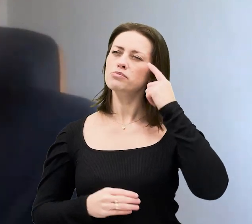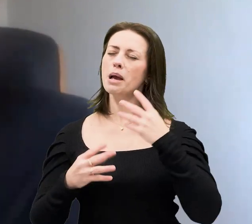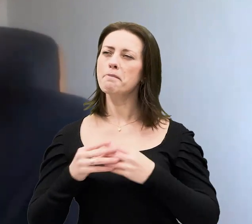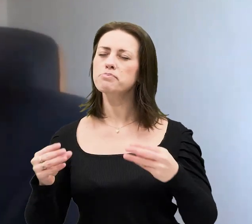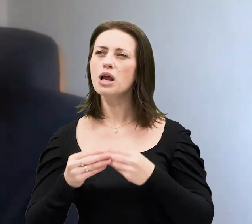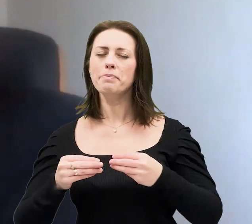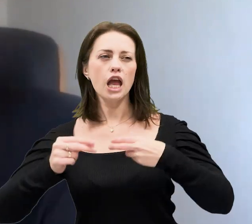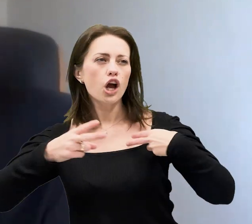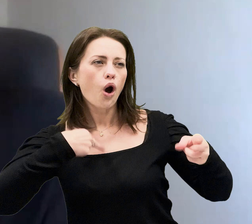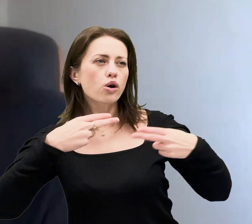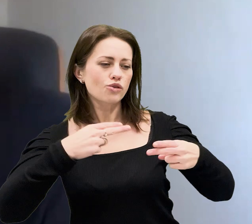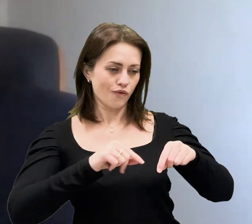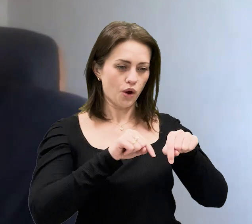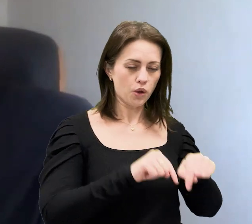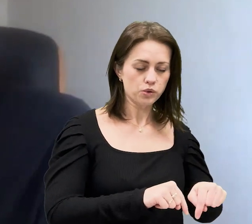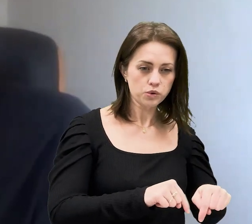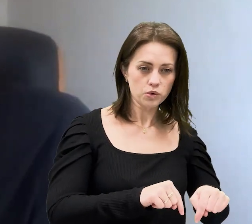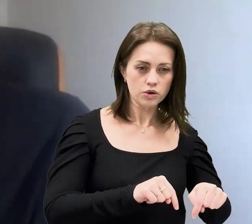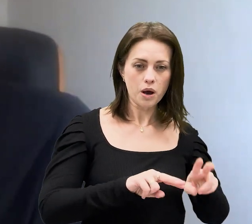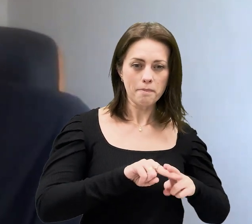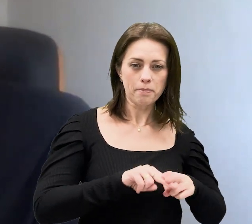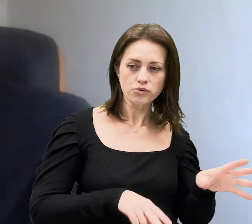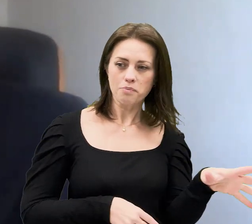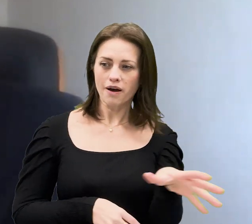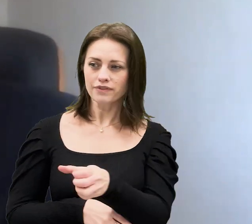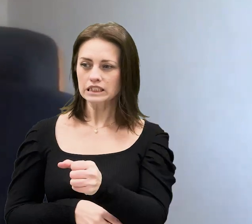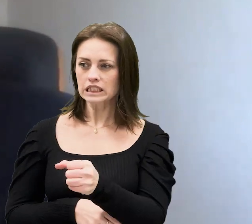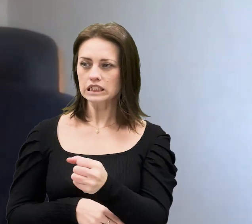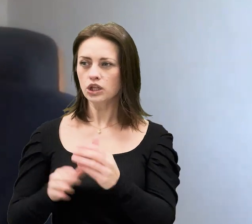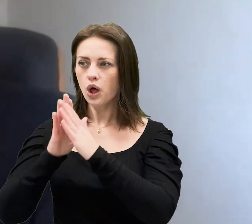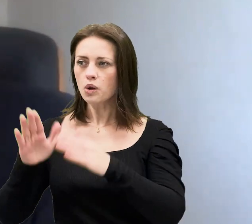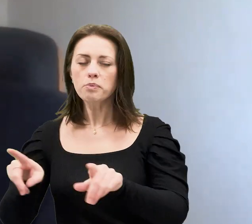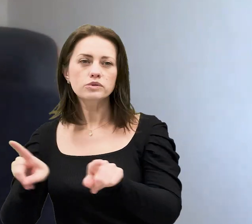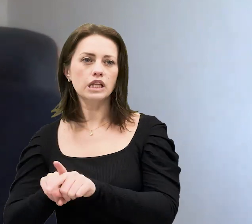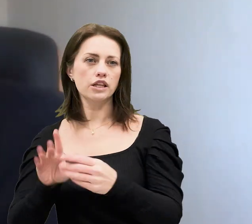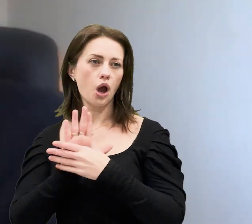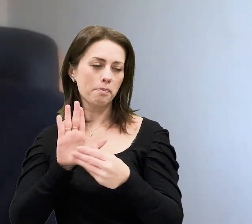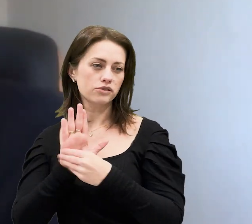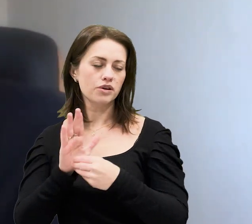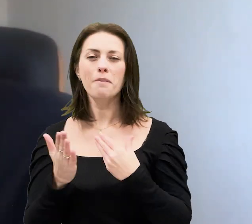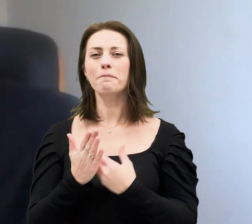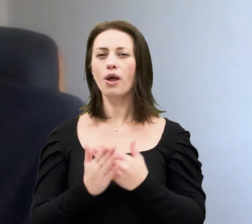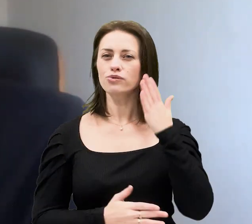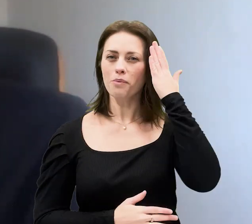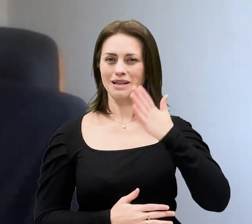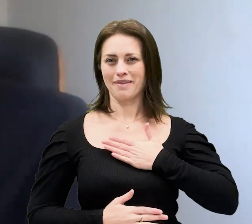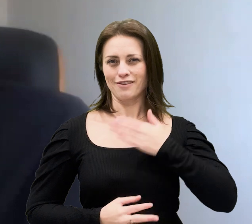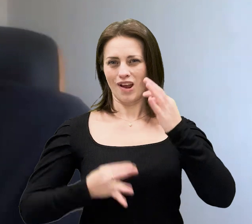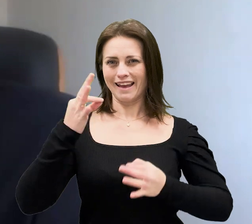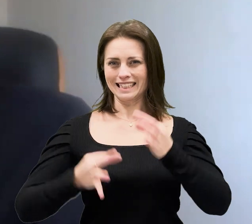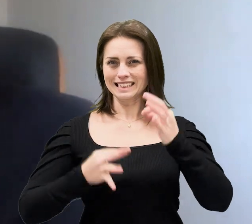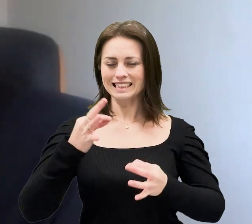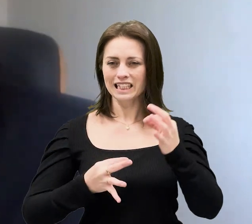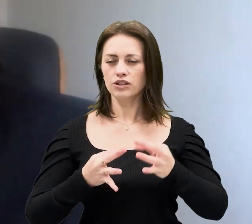questions they had with their own peers and with us. And so I think our institution